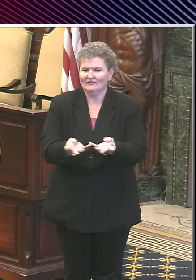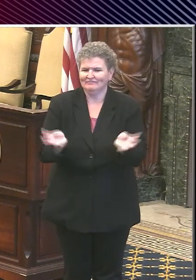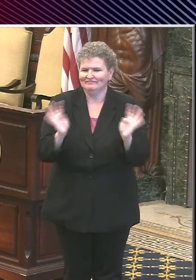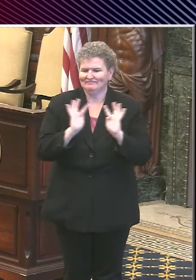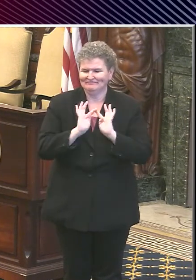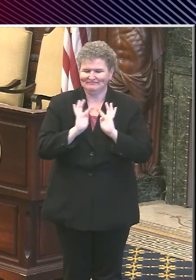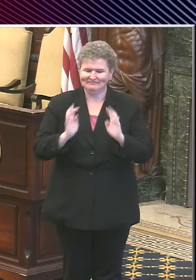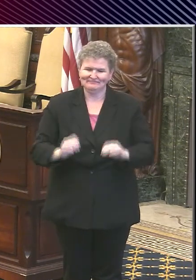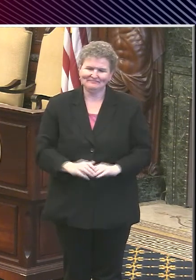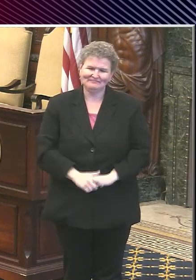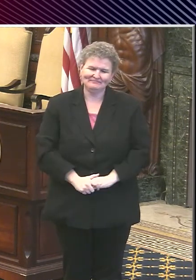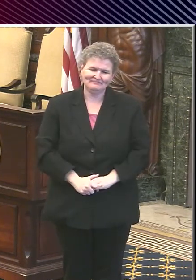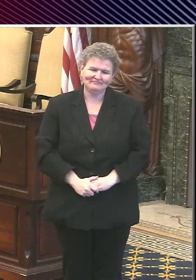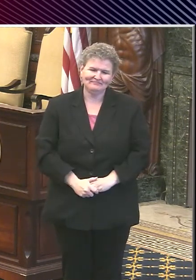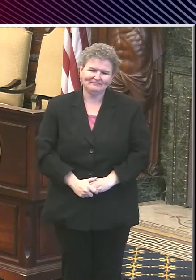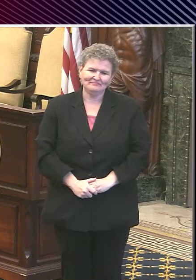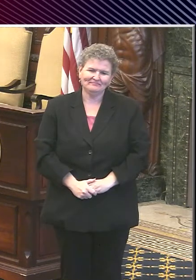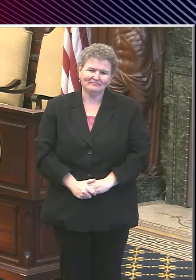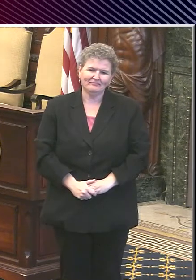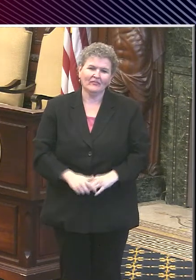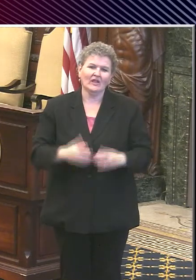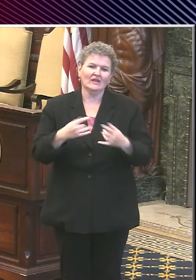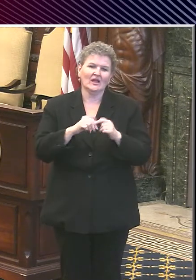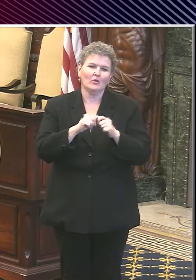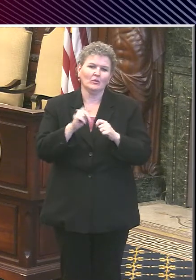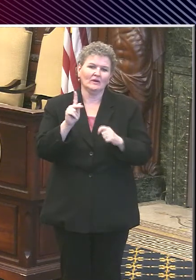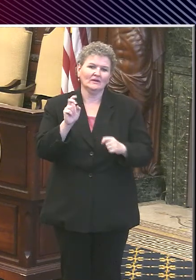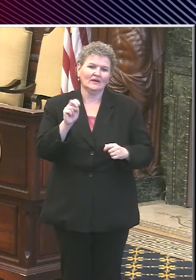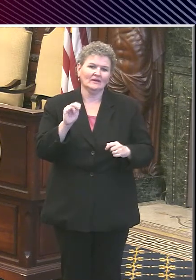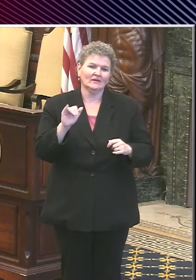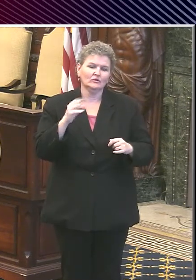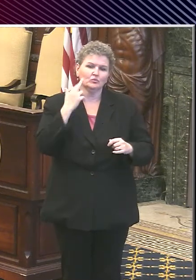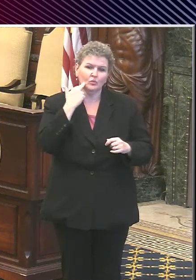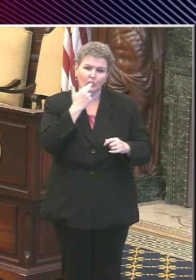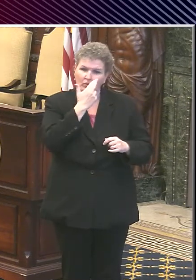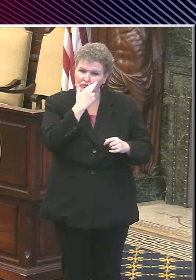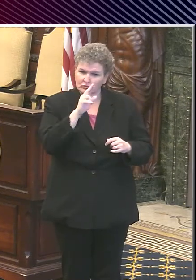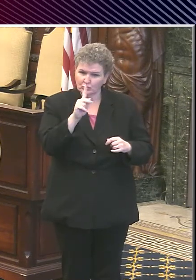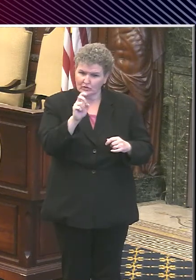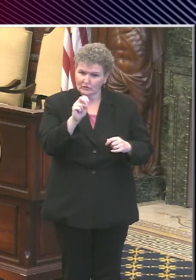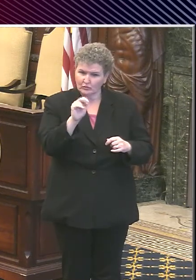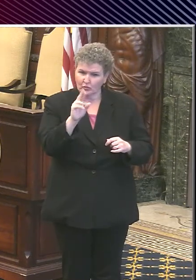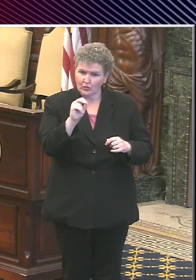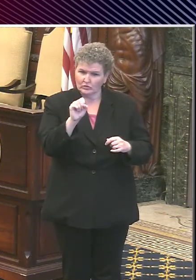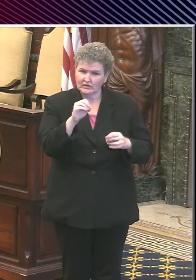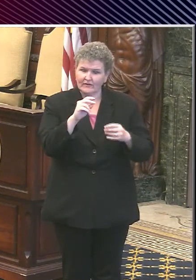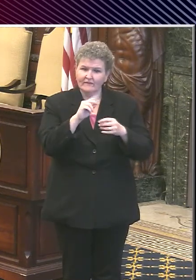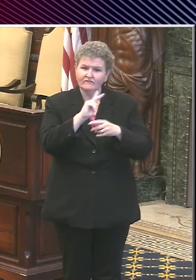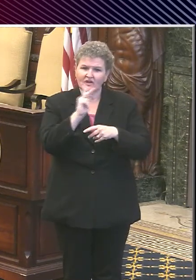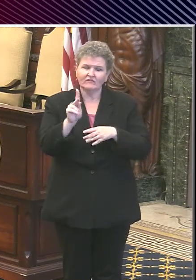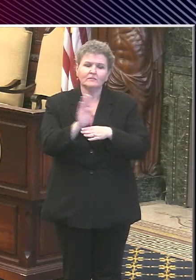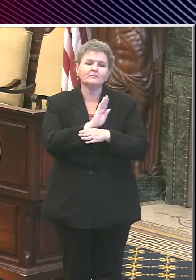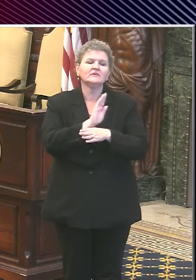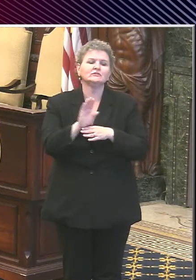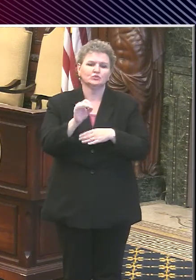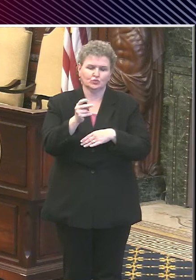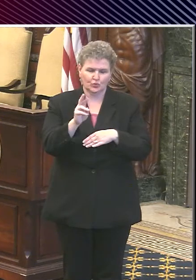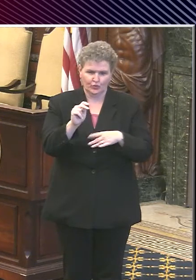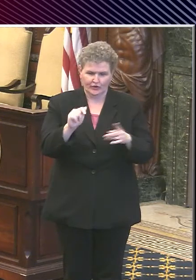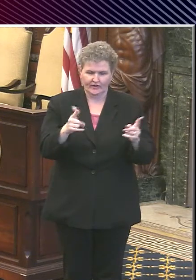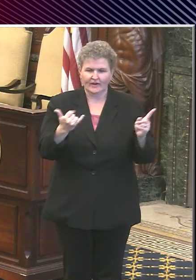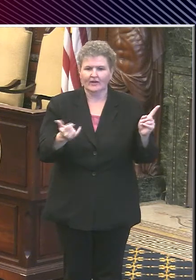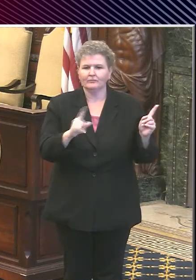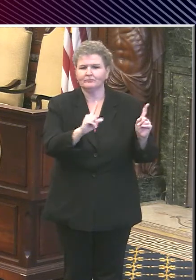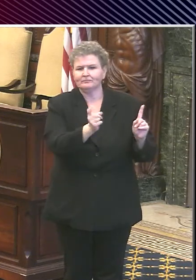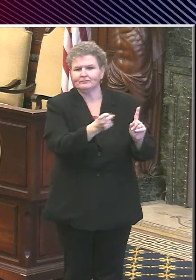Thanks, Victor. We're going to go now to Kennedy Rose of the Philadelphia Business Journal. Kennedy. Hi, I have 2